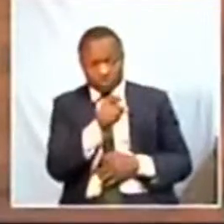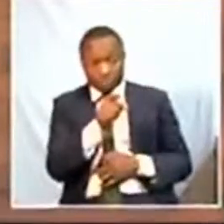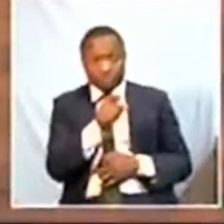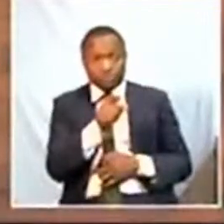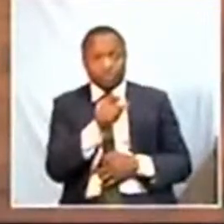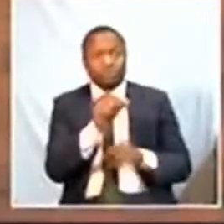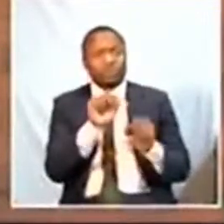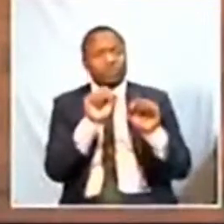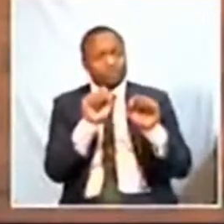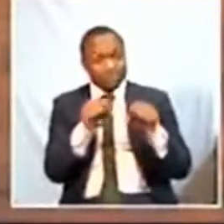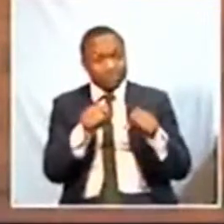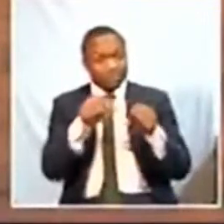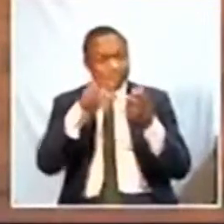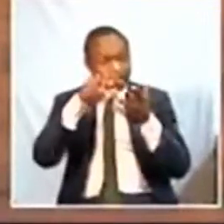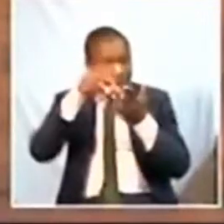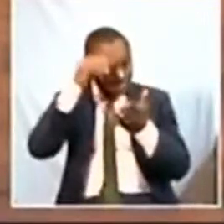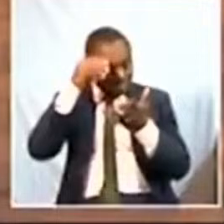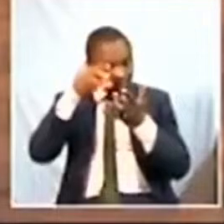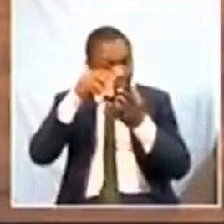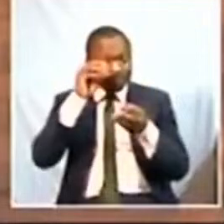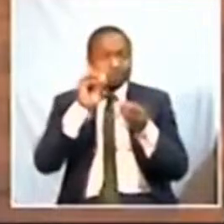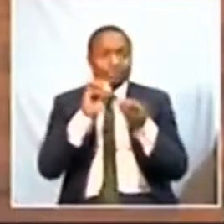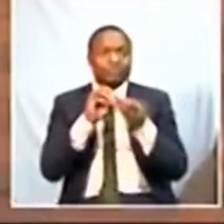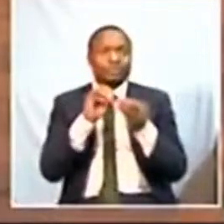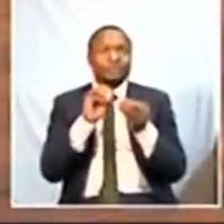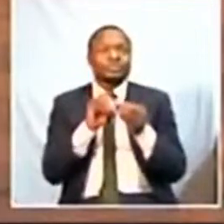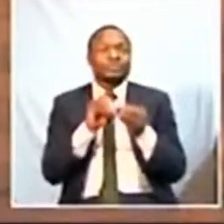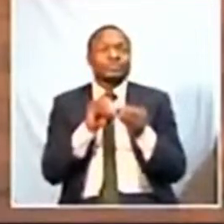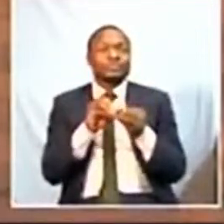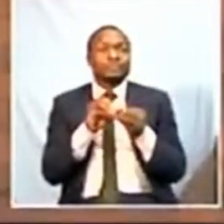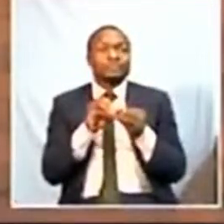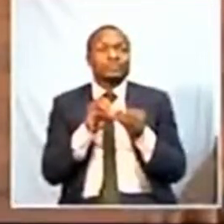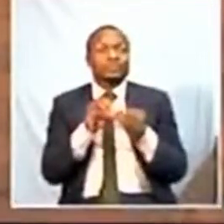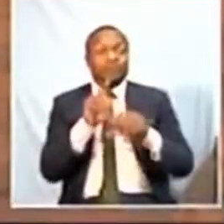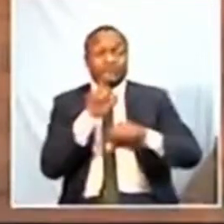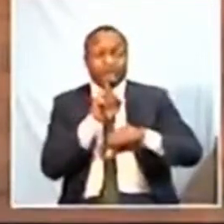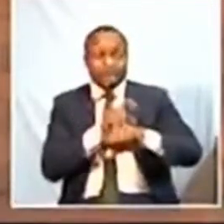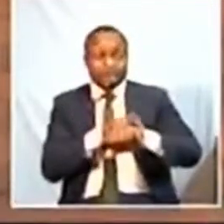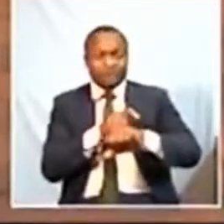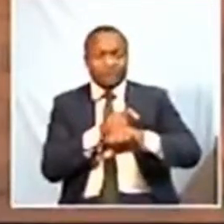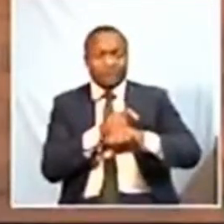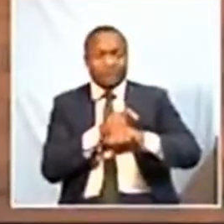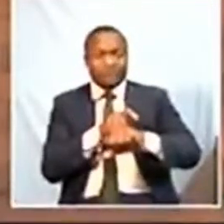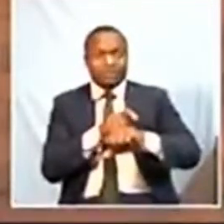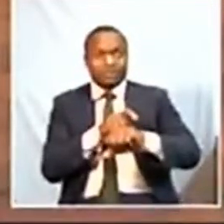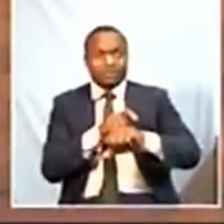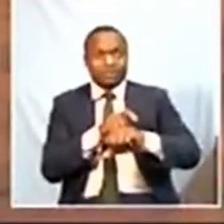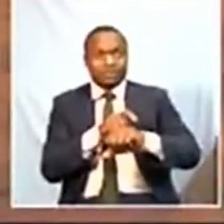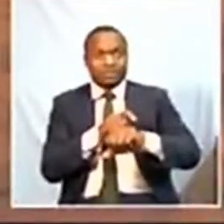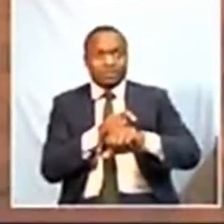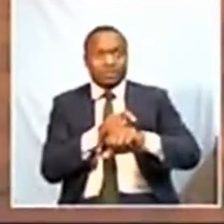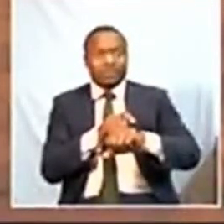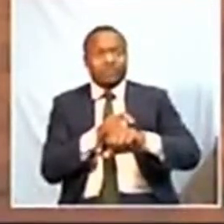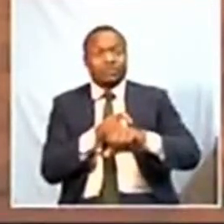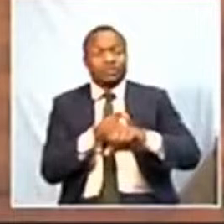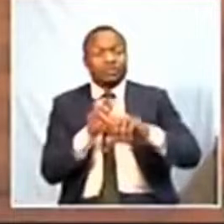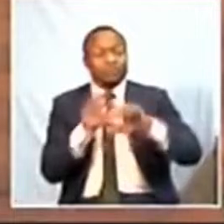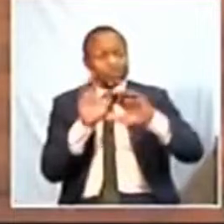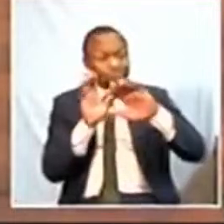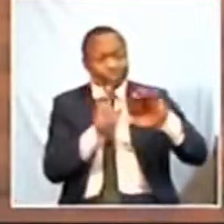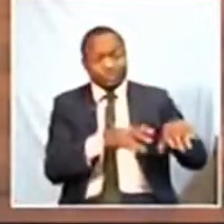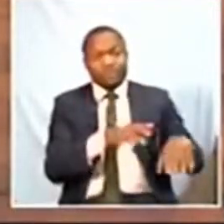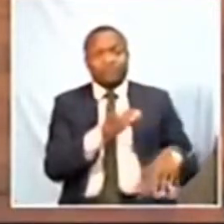we may want to learn further through the local government. The moment we are departing from standards, uniform